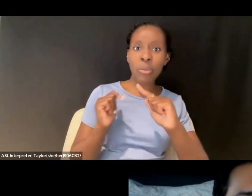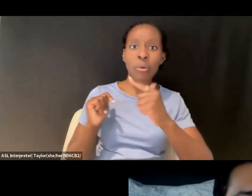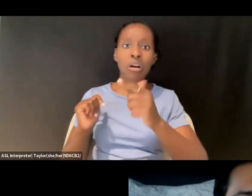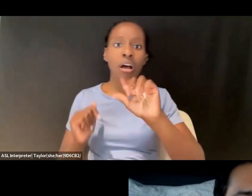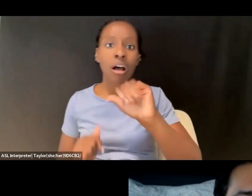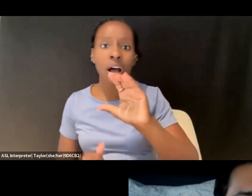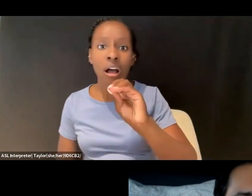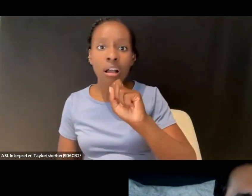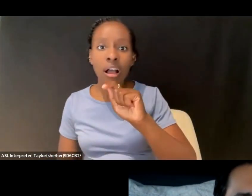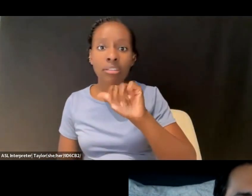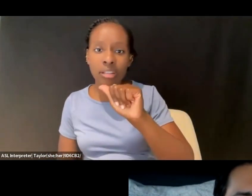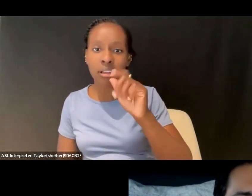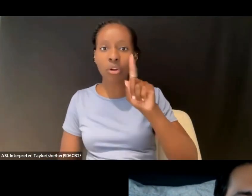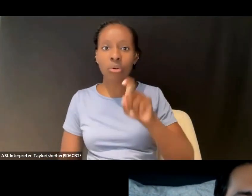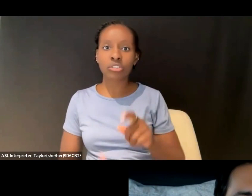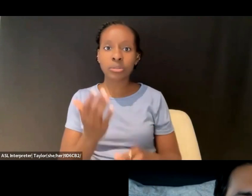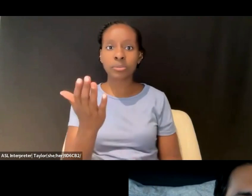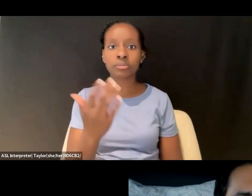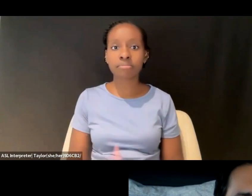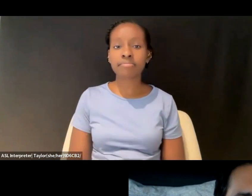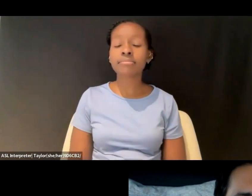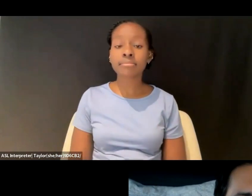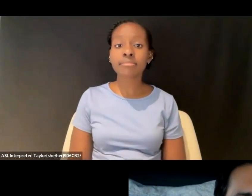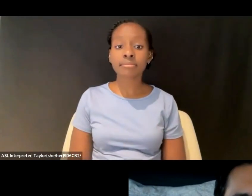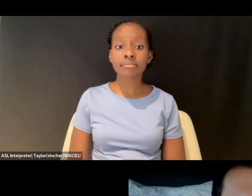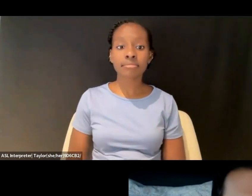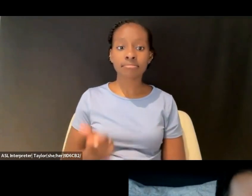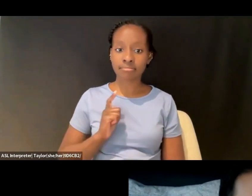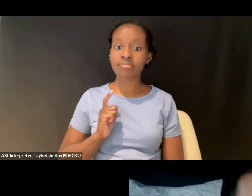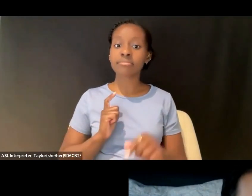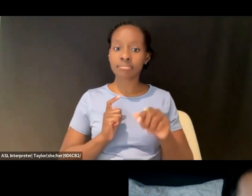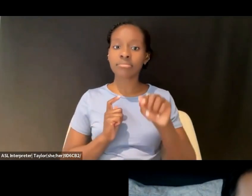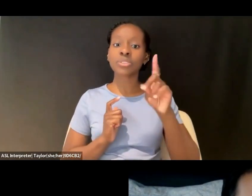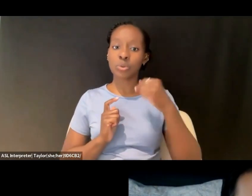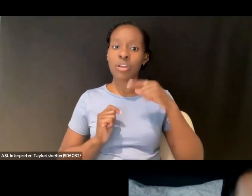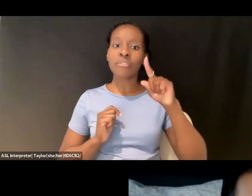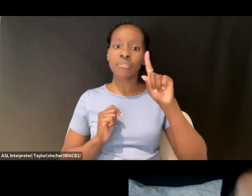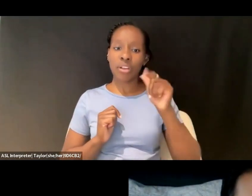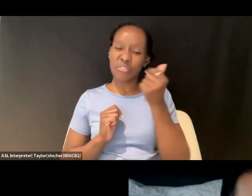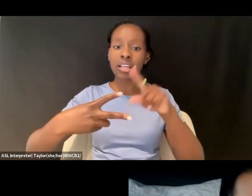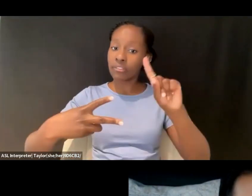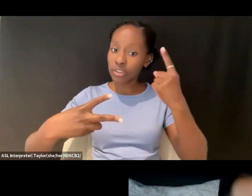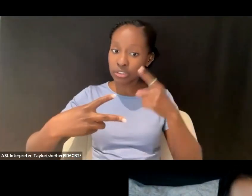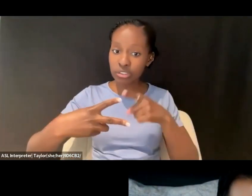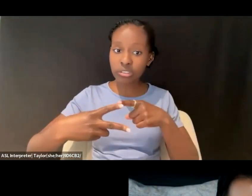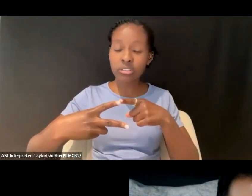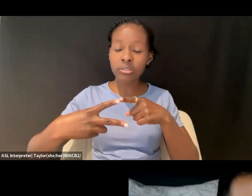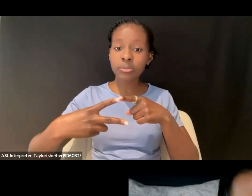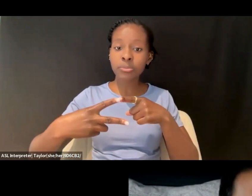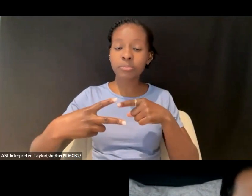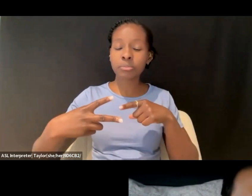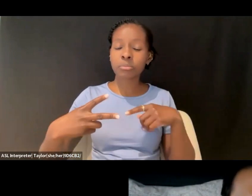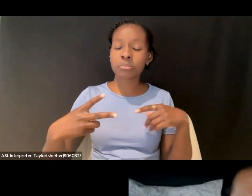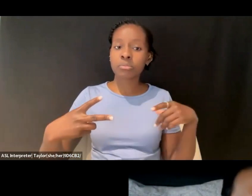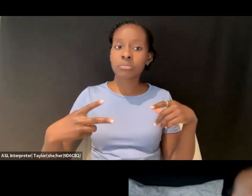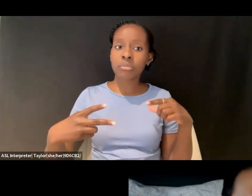question? for Felipe, yeah. Yeah, I have two questions. First question is there